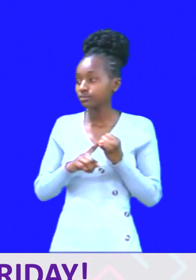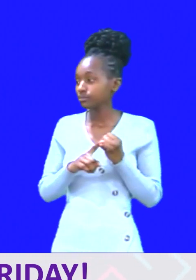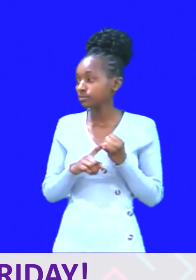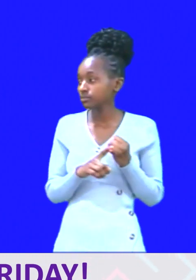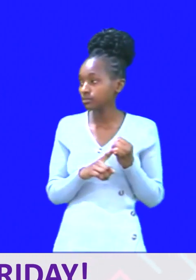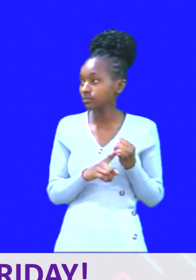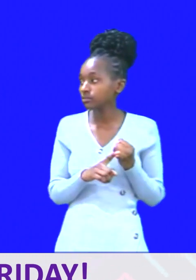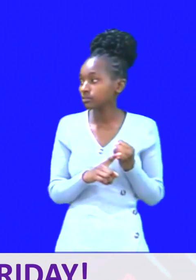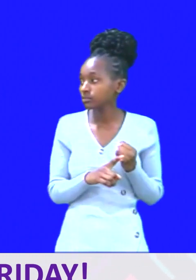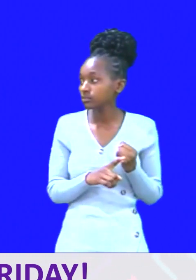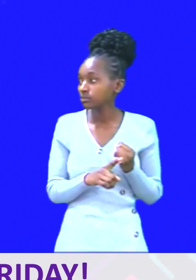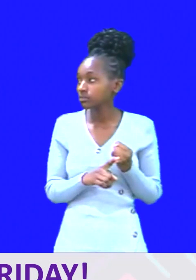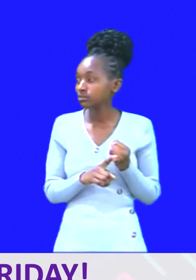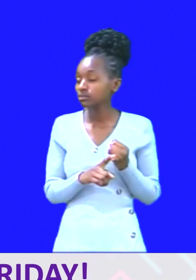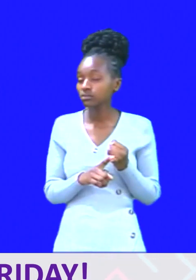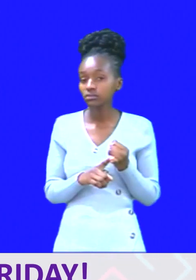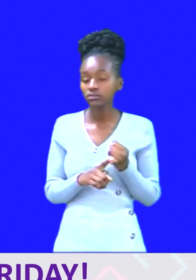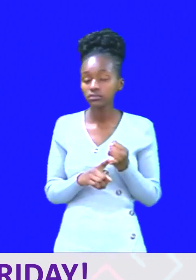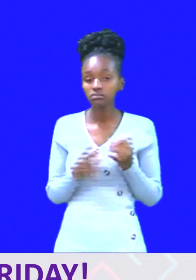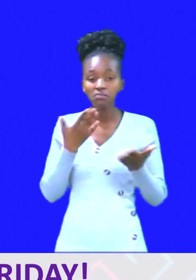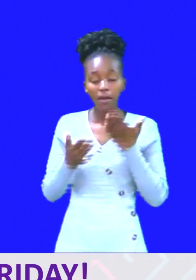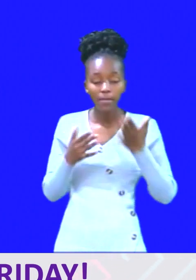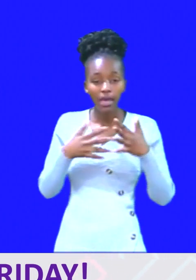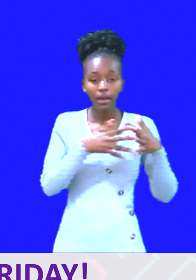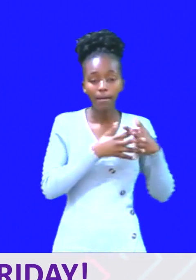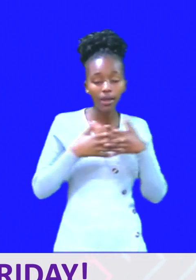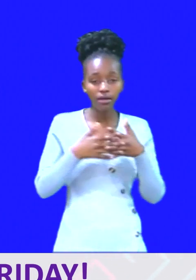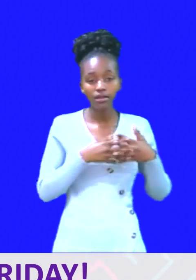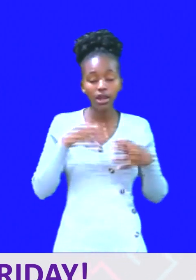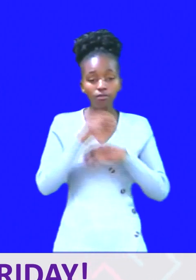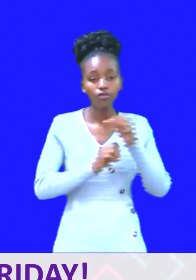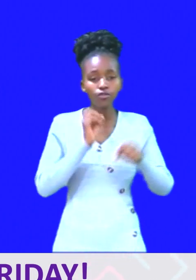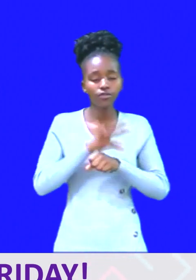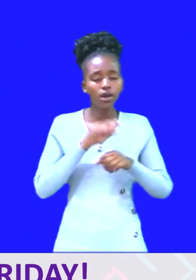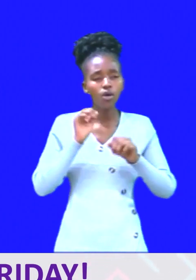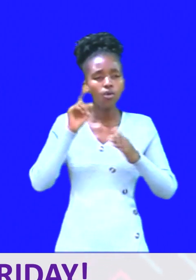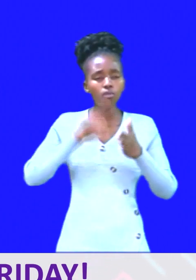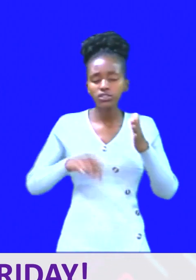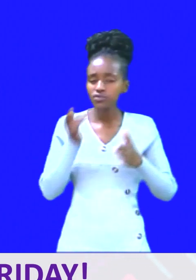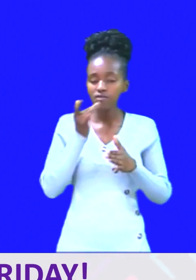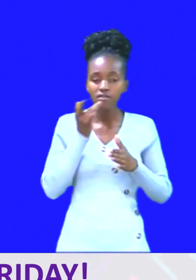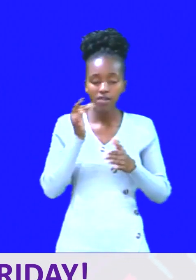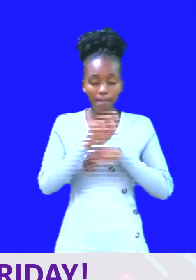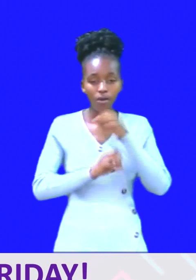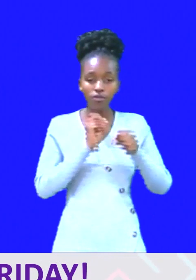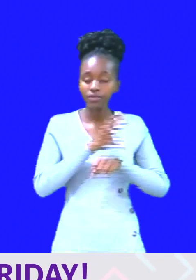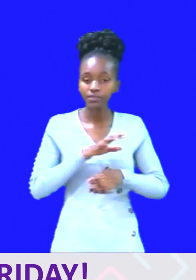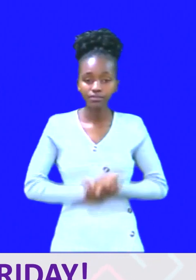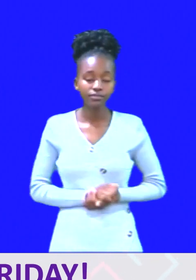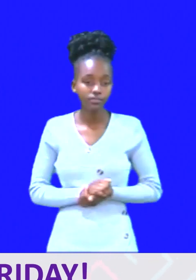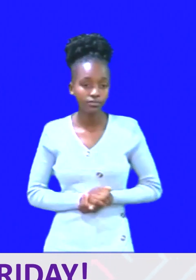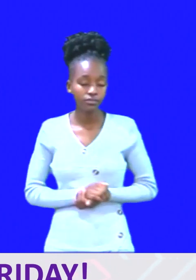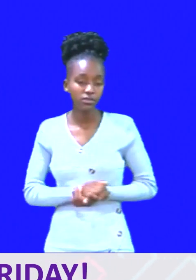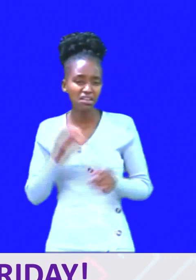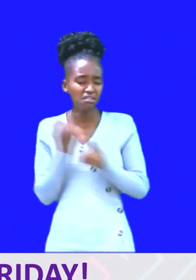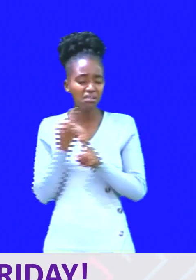Ni act kama nani? Tuanza na easy American movies. Which one is your favorite movie? In terms of genre